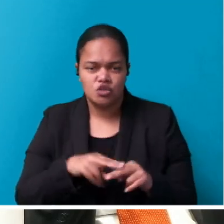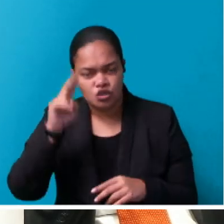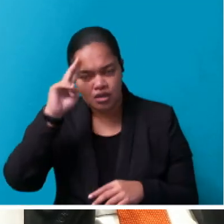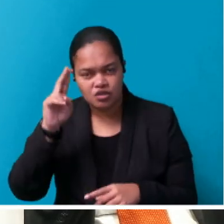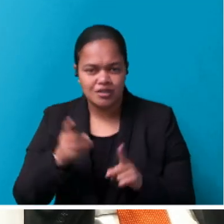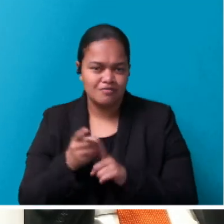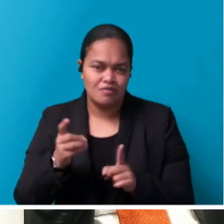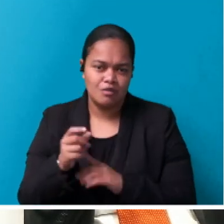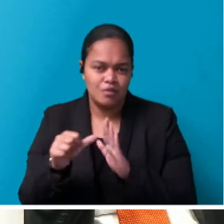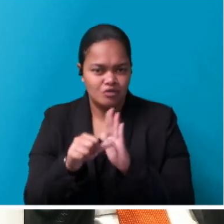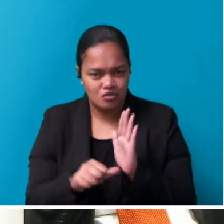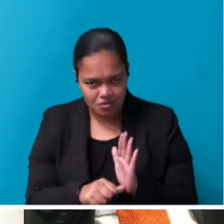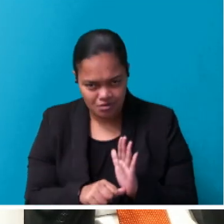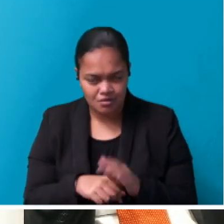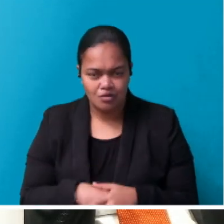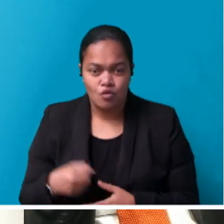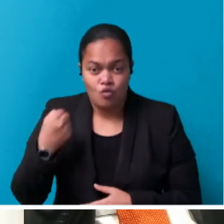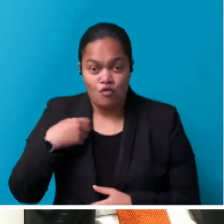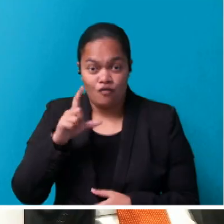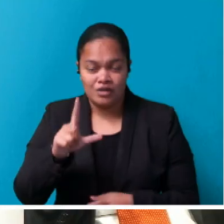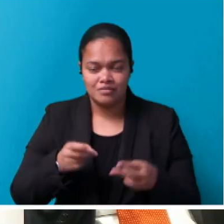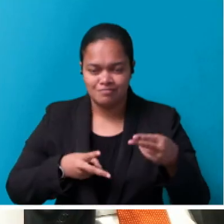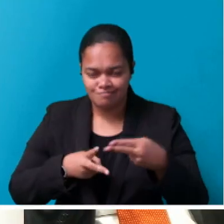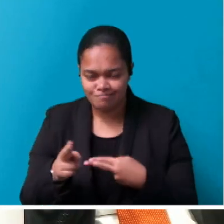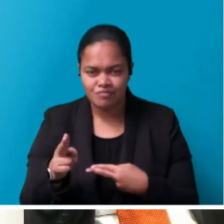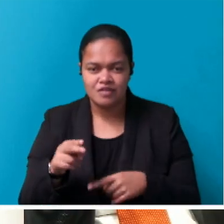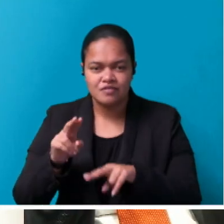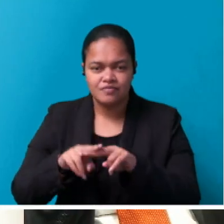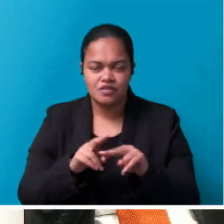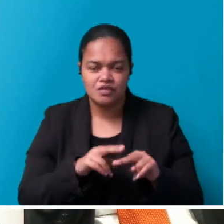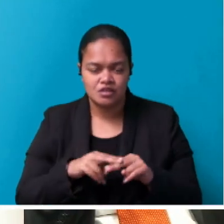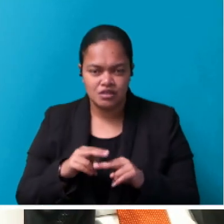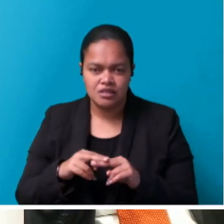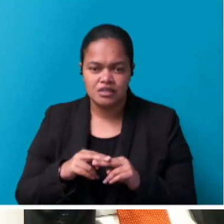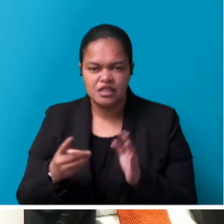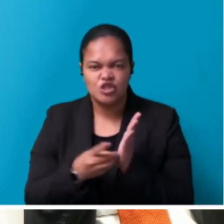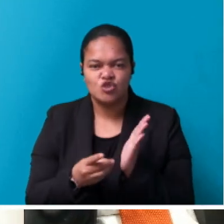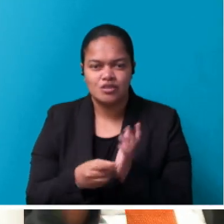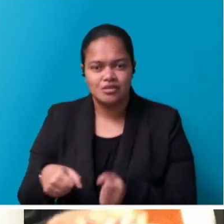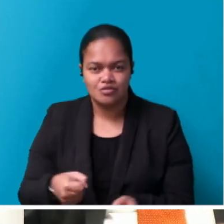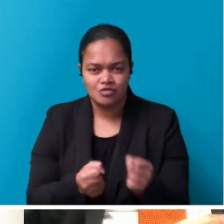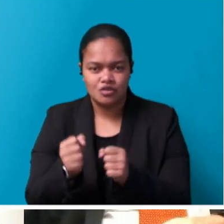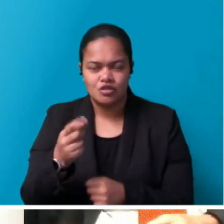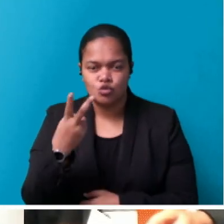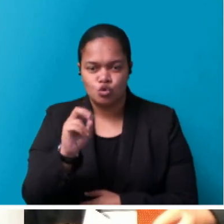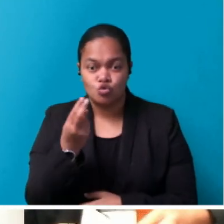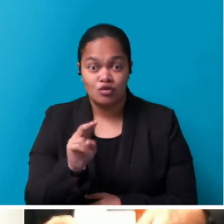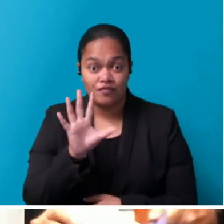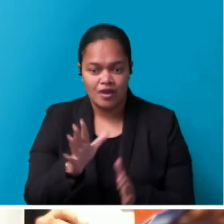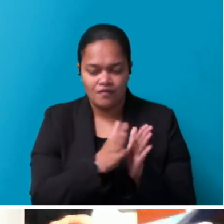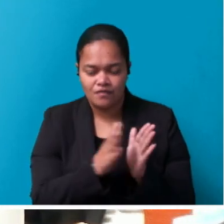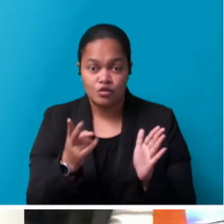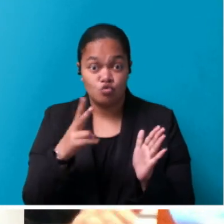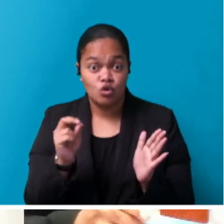agenda. The official launch of the Fiji's National Digital Strategy 2025 to